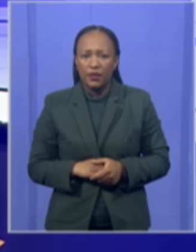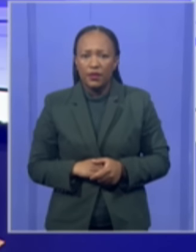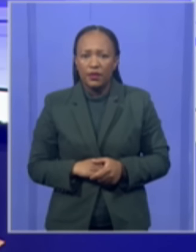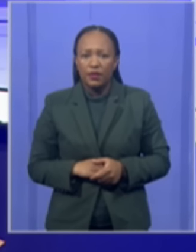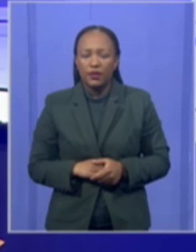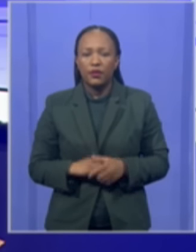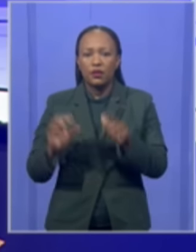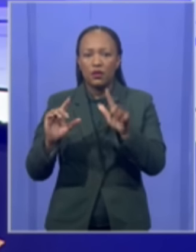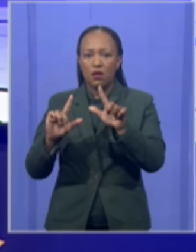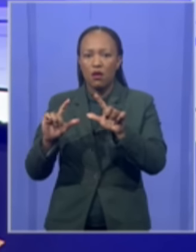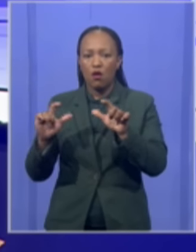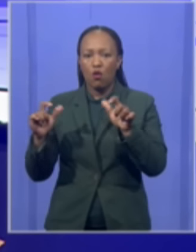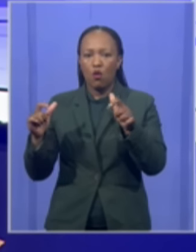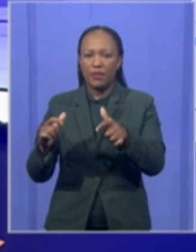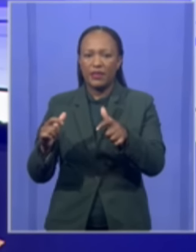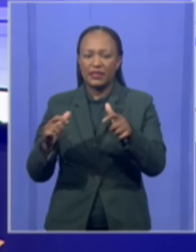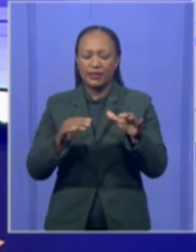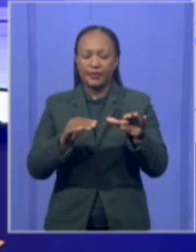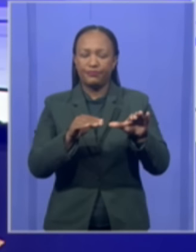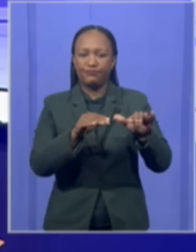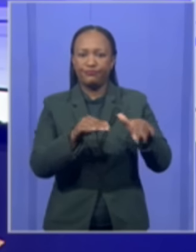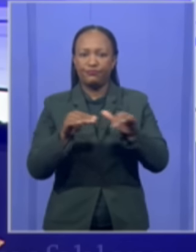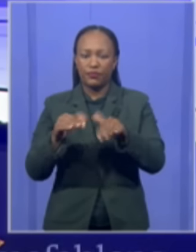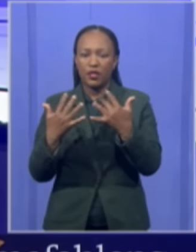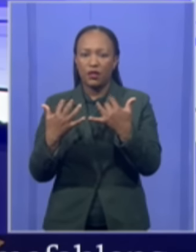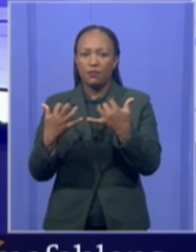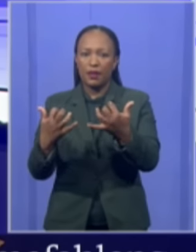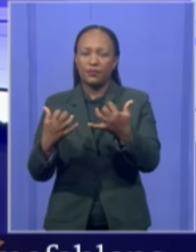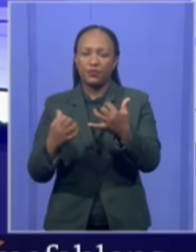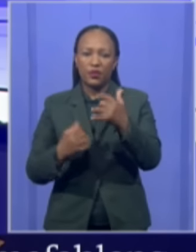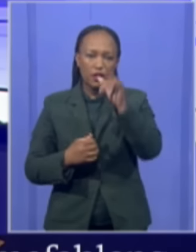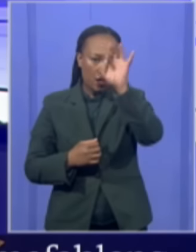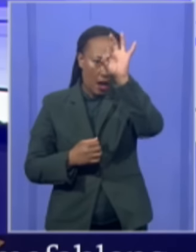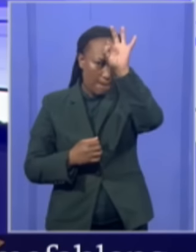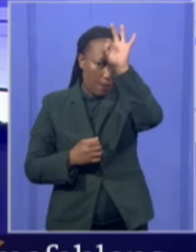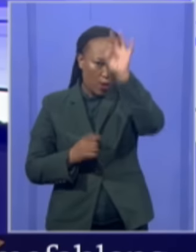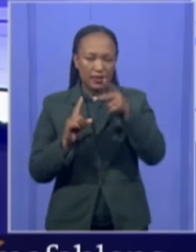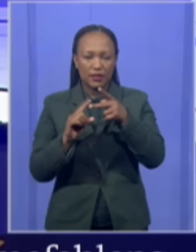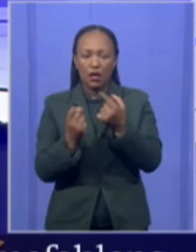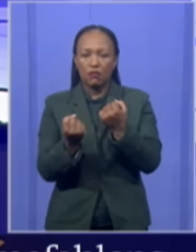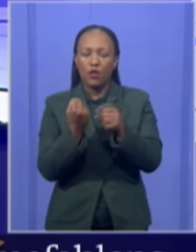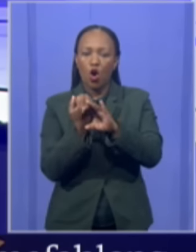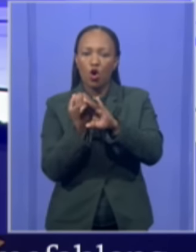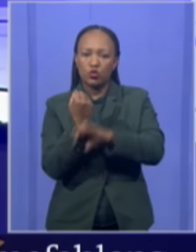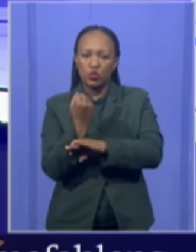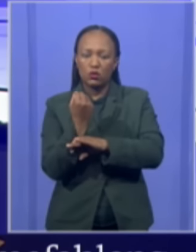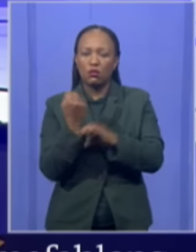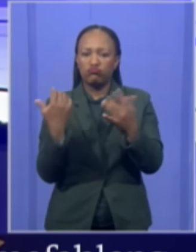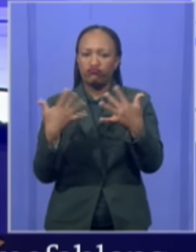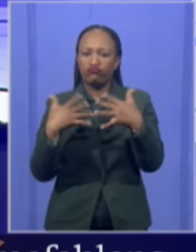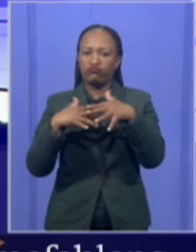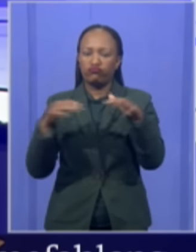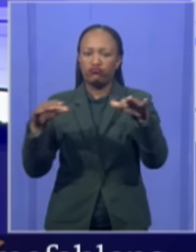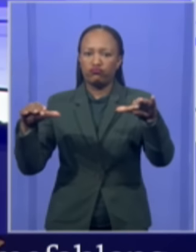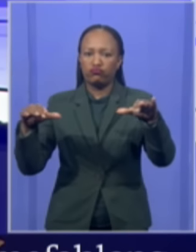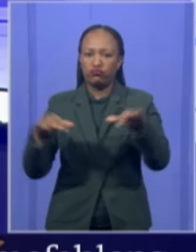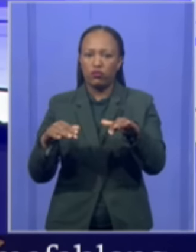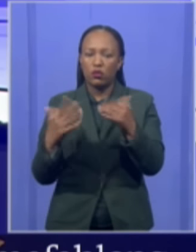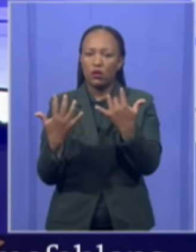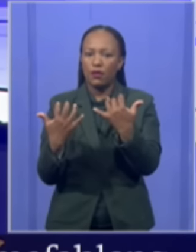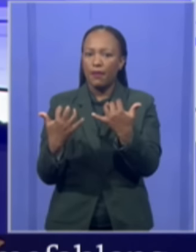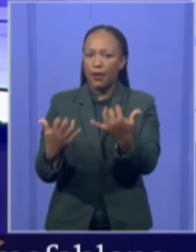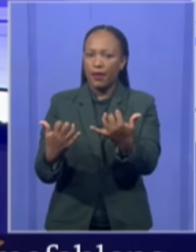Dikomiti tša mohlakanelwa tša palamente mererong ya sephodisa toka le tlhabollo ya molaotheo di amogetše pego ye nngwe e tlhalošago ka mokgwa wo palamente